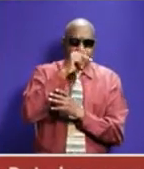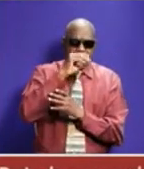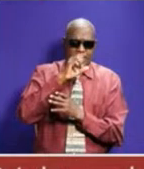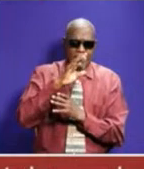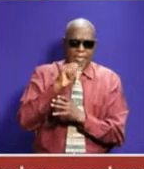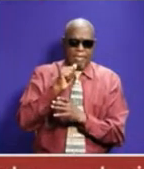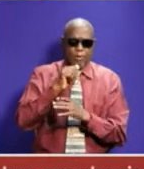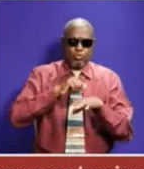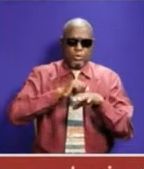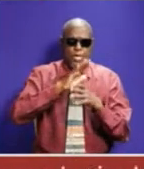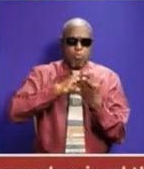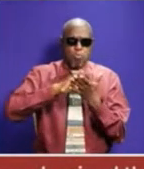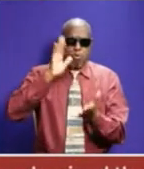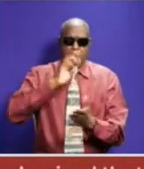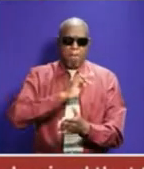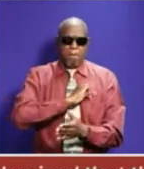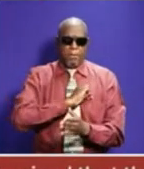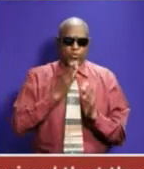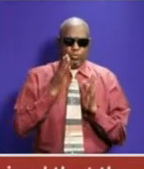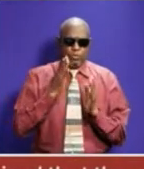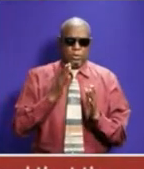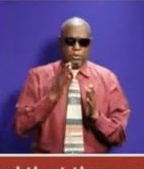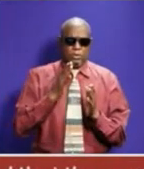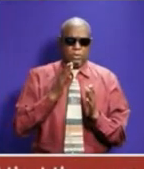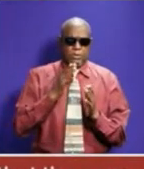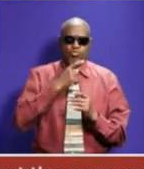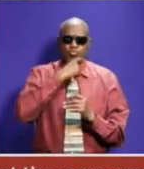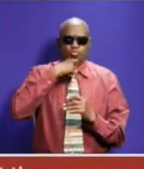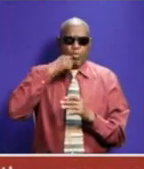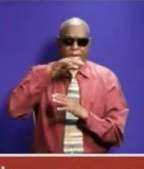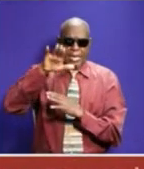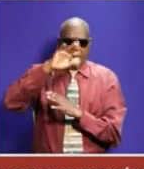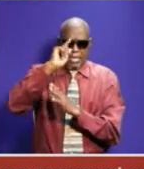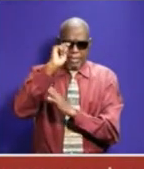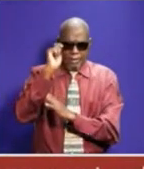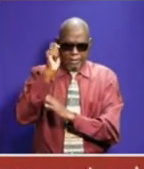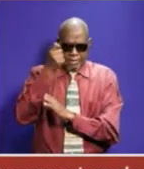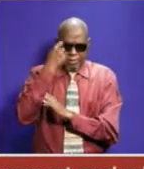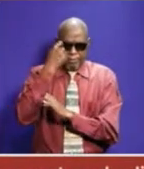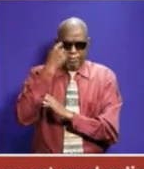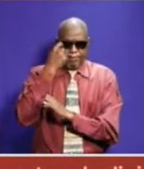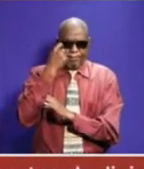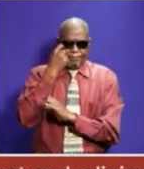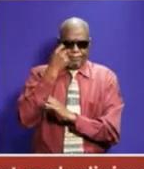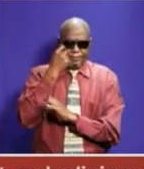more missionaries into remote parts of Kenya. Kwa sababu